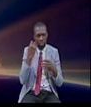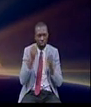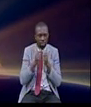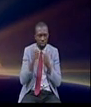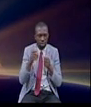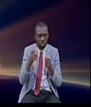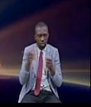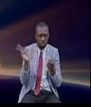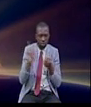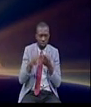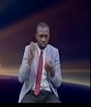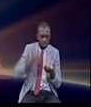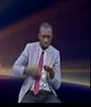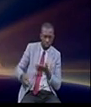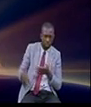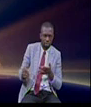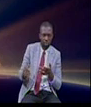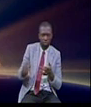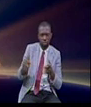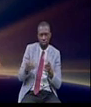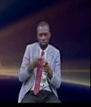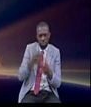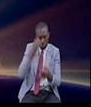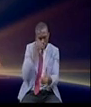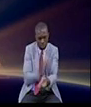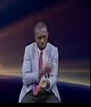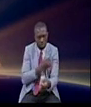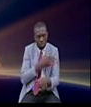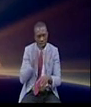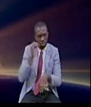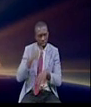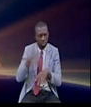and he called his name Jesus.